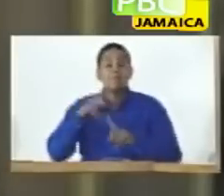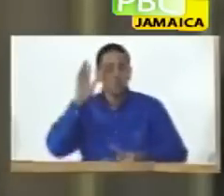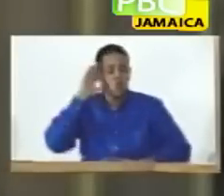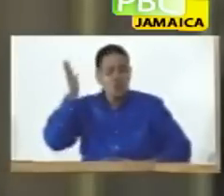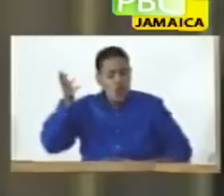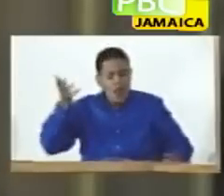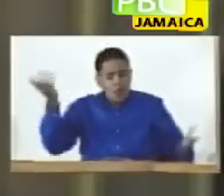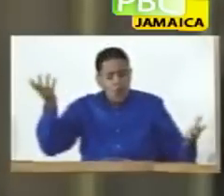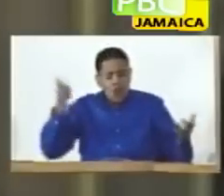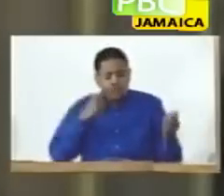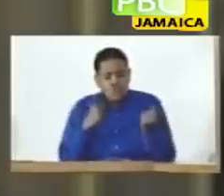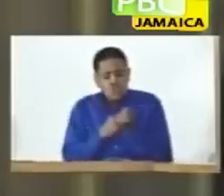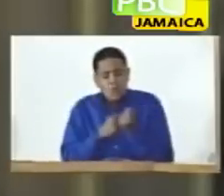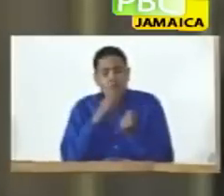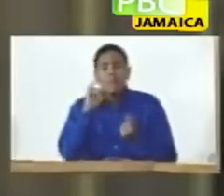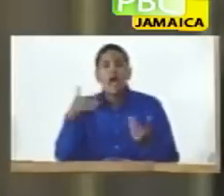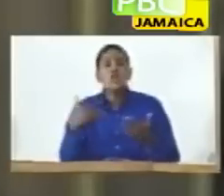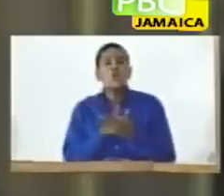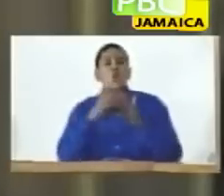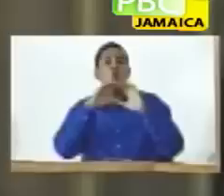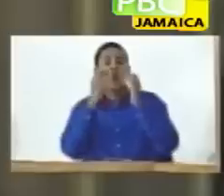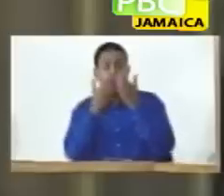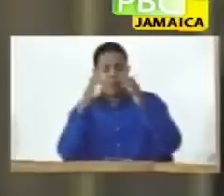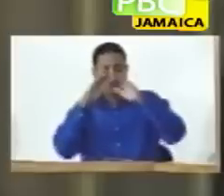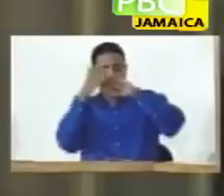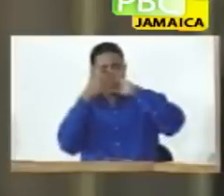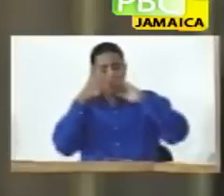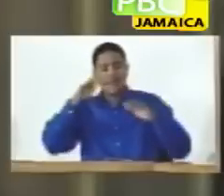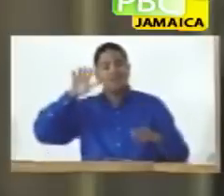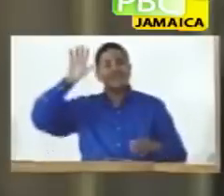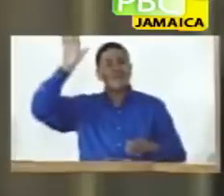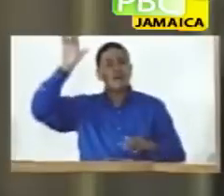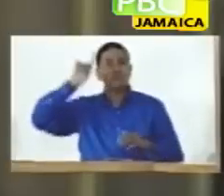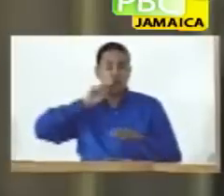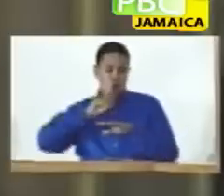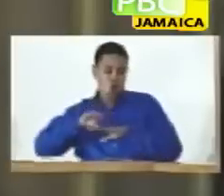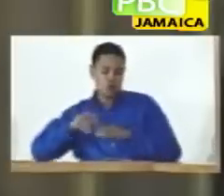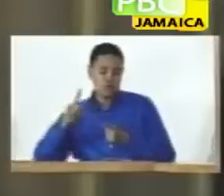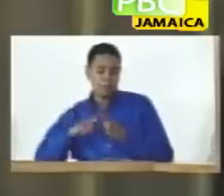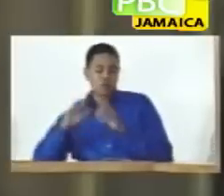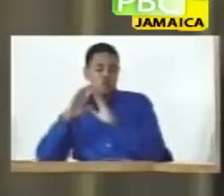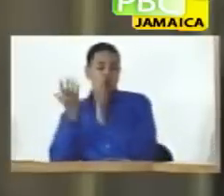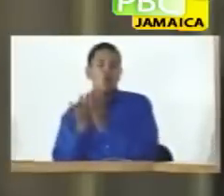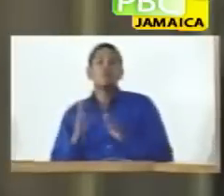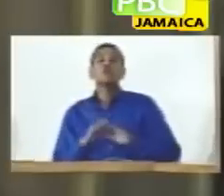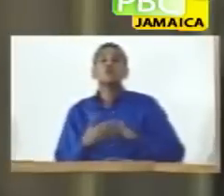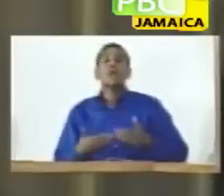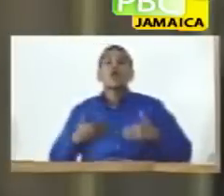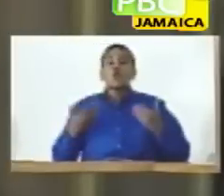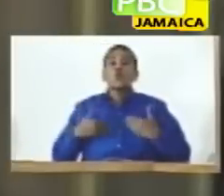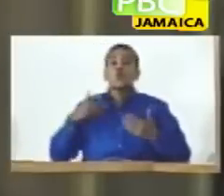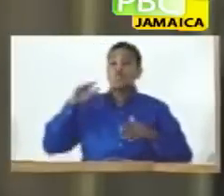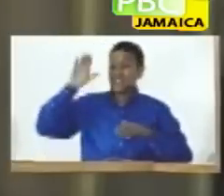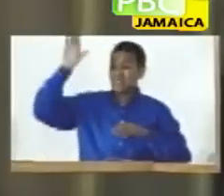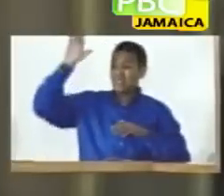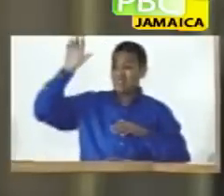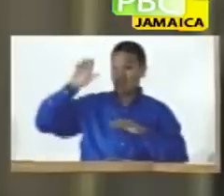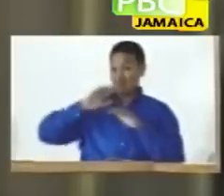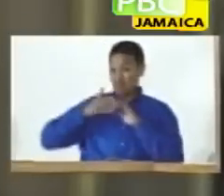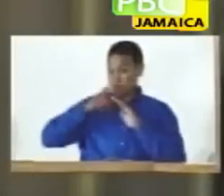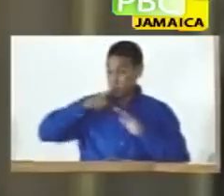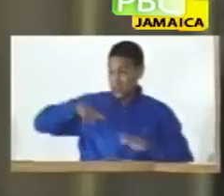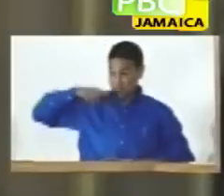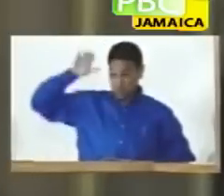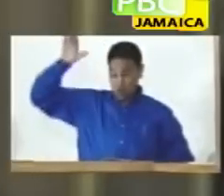be supported by the new Global Jamaica Diaspora Council and the Global Jamaica Youth Diaspora Council.